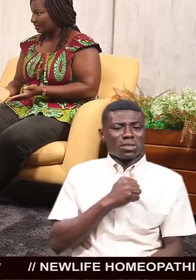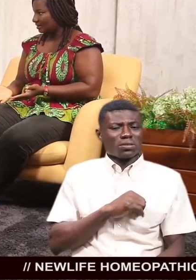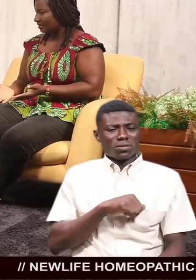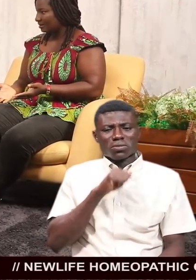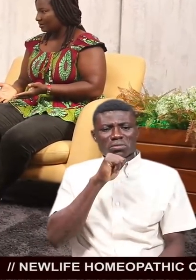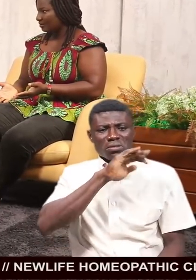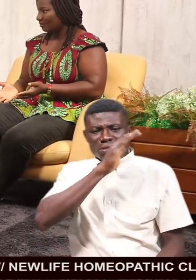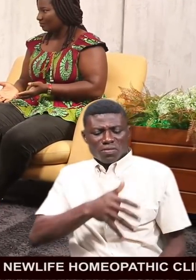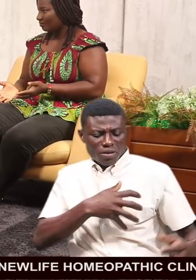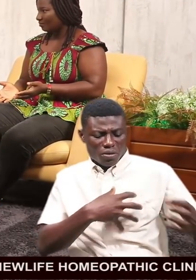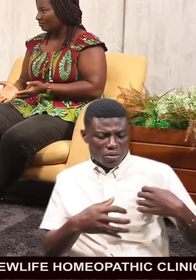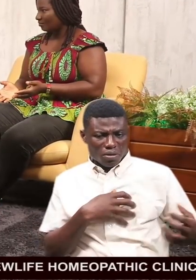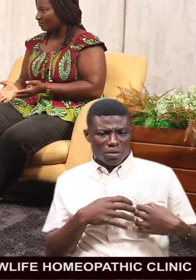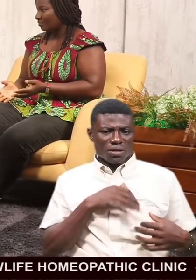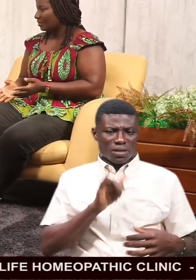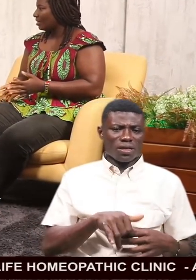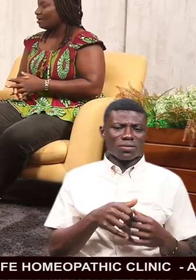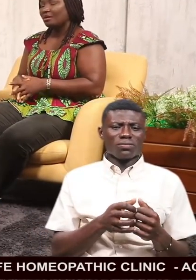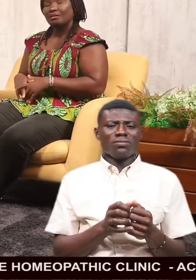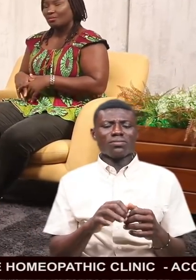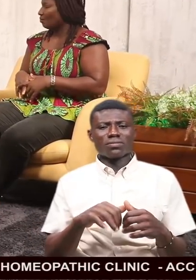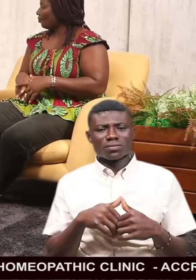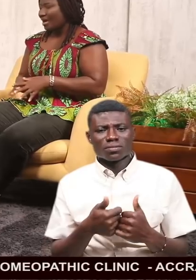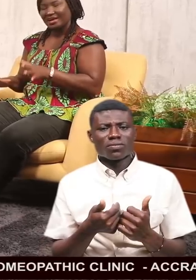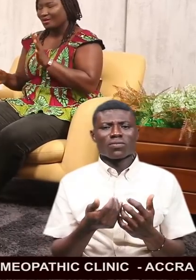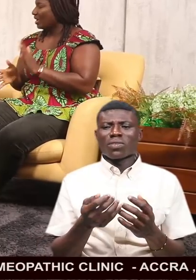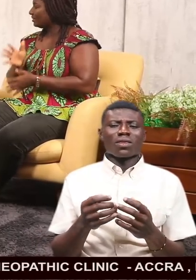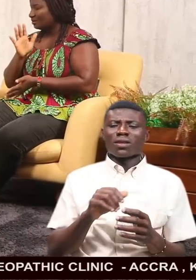One complaining about that na ubu asu.